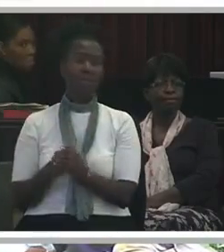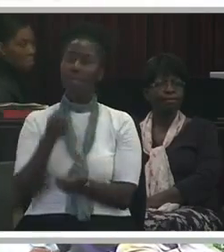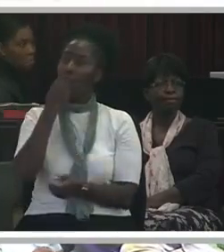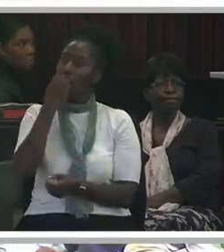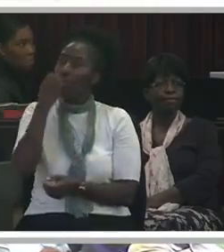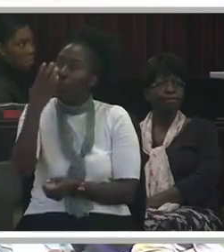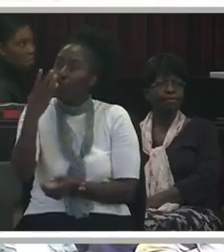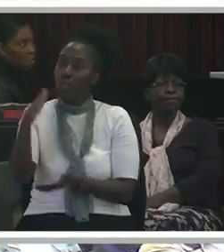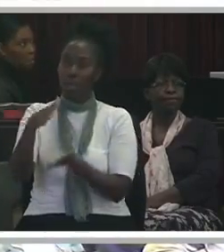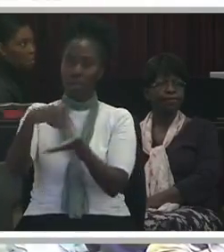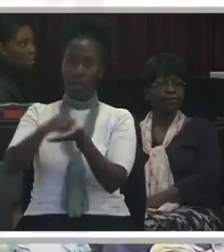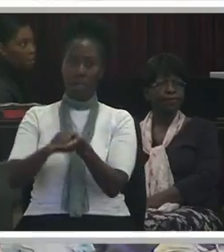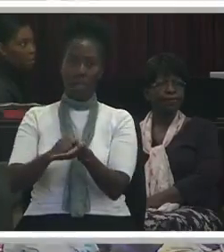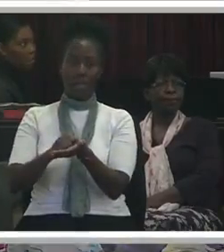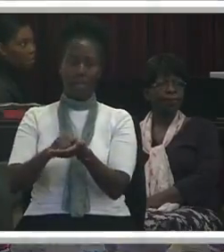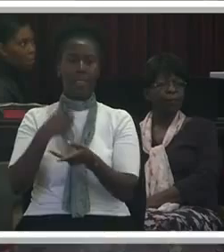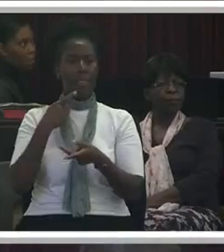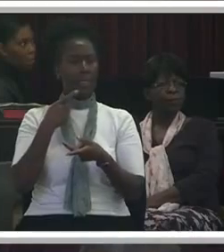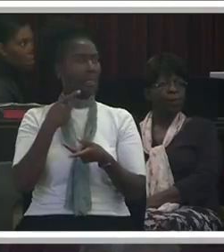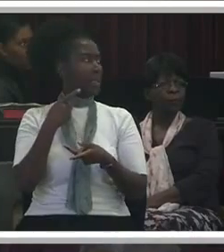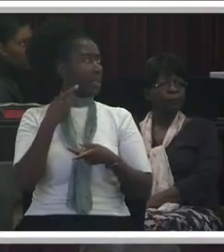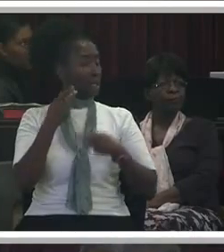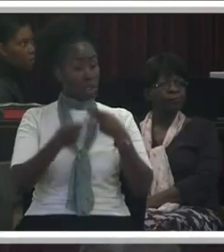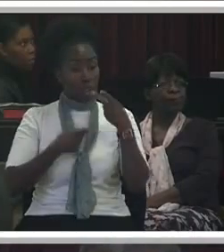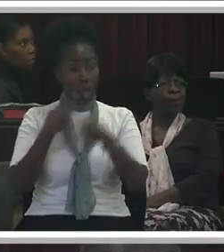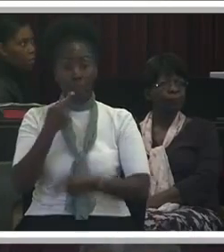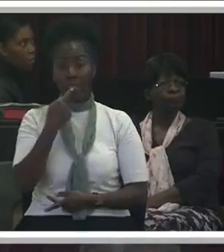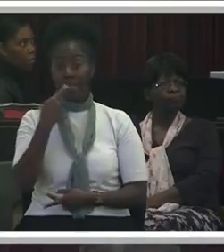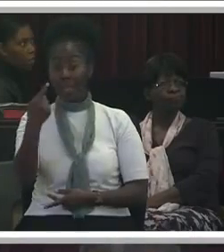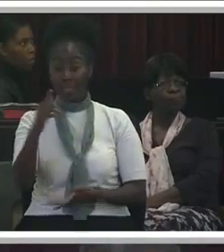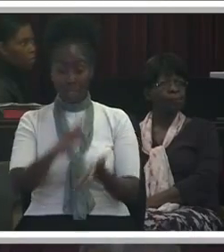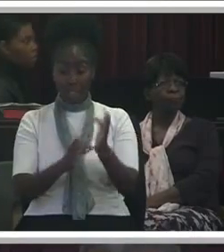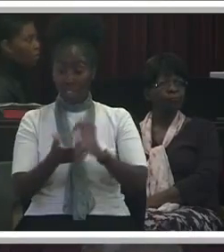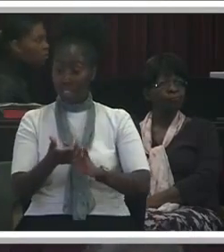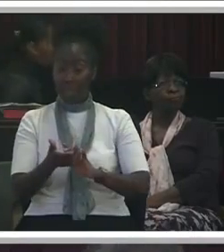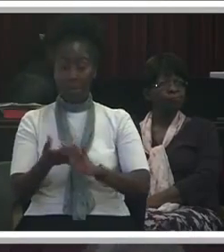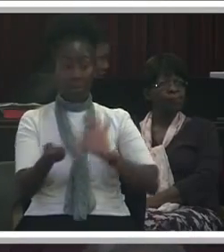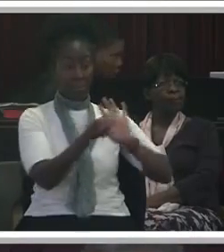of holiness. The psalm says, Jesus paid it all.